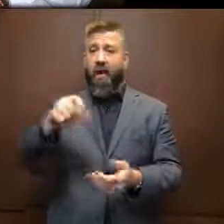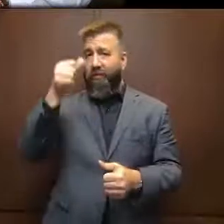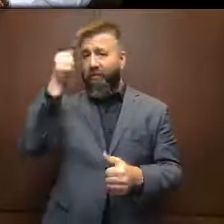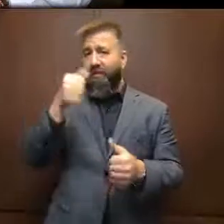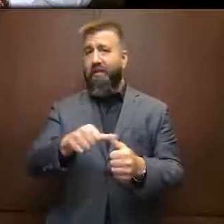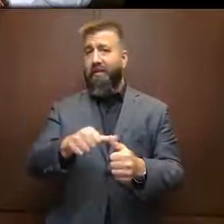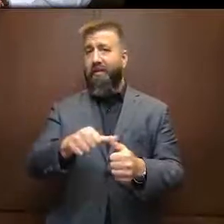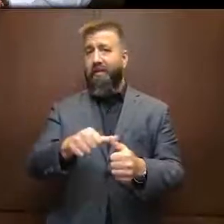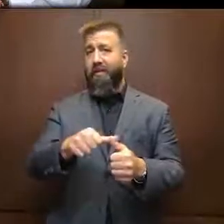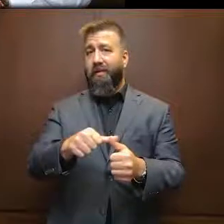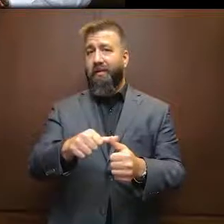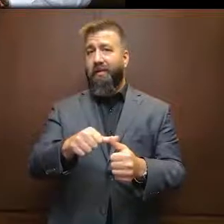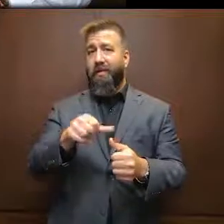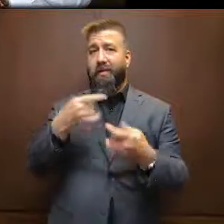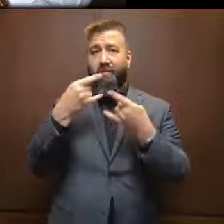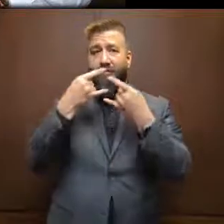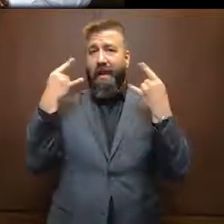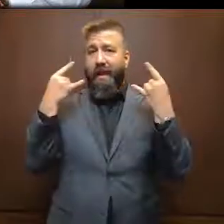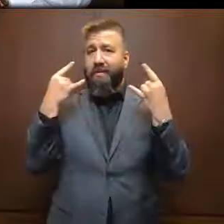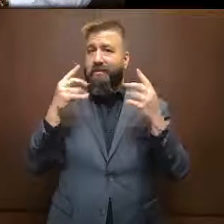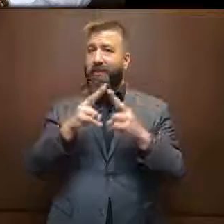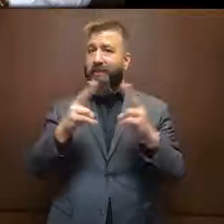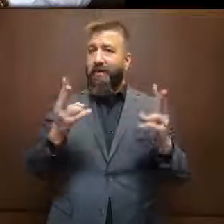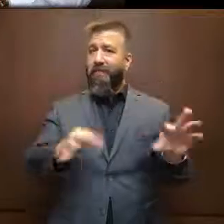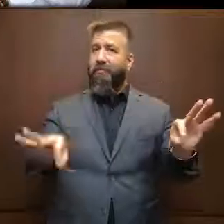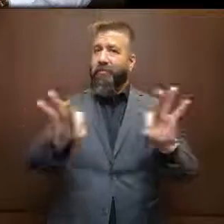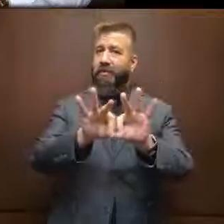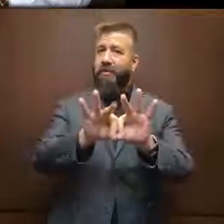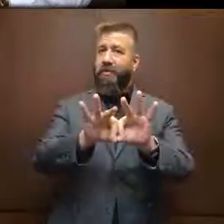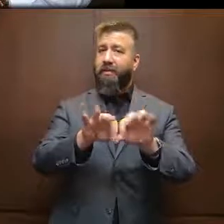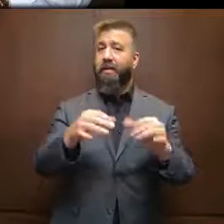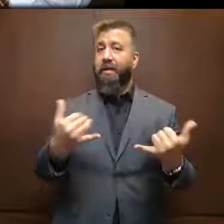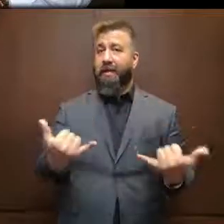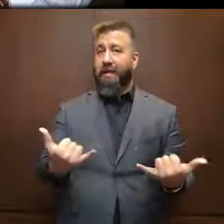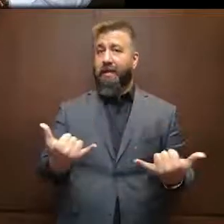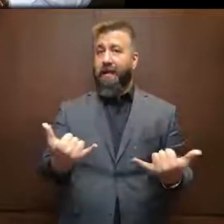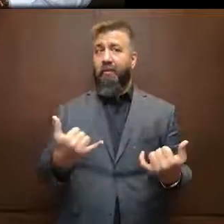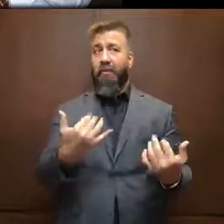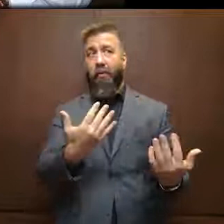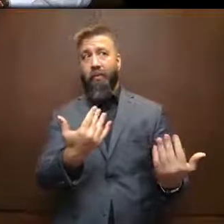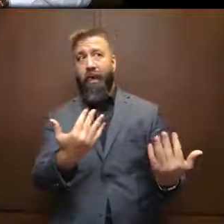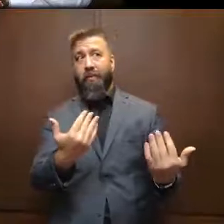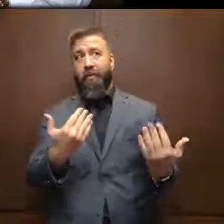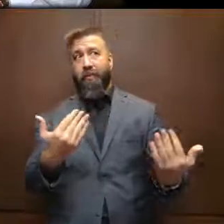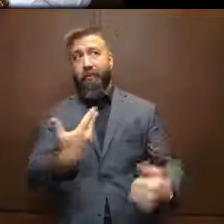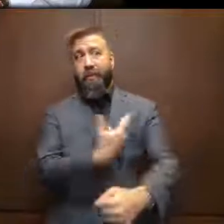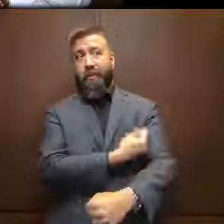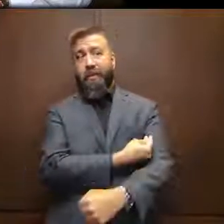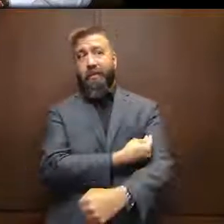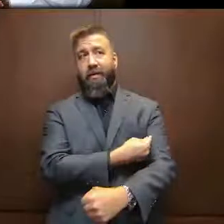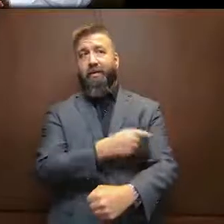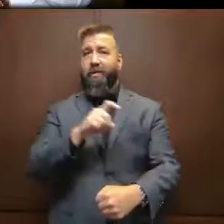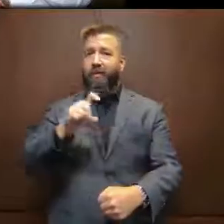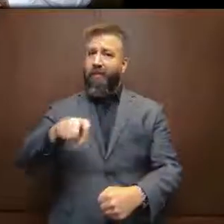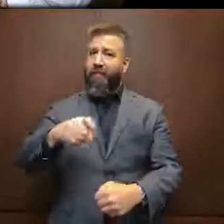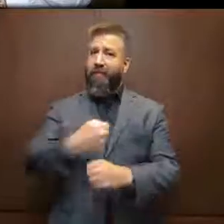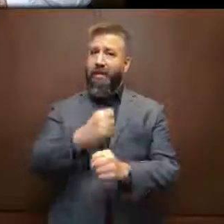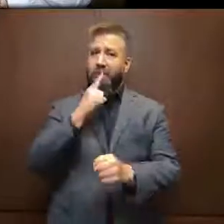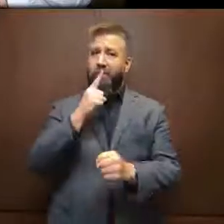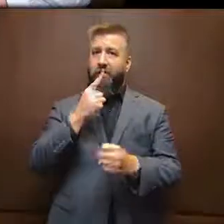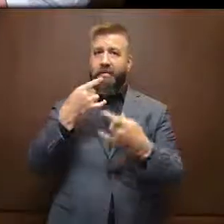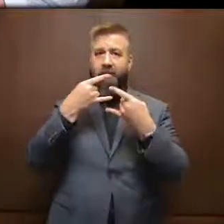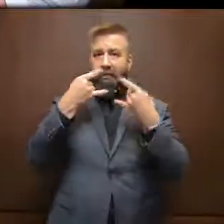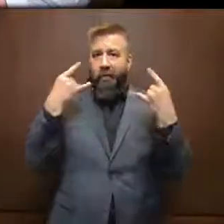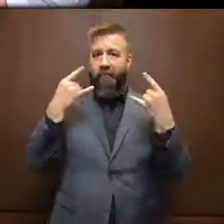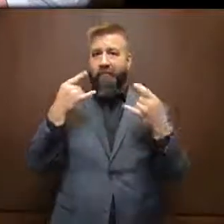remember that these masks are extremely important. Now while we're waiting to get a shot in our arm, we got to make sure that this